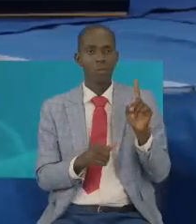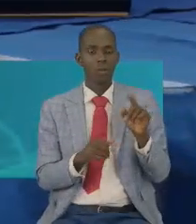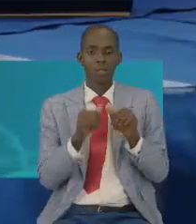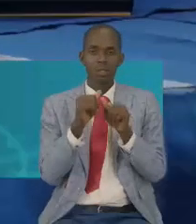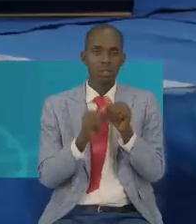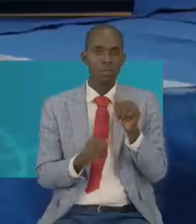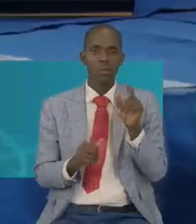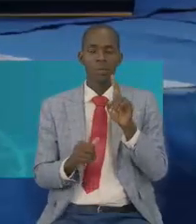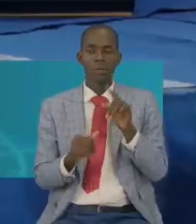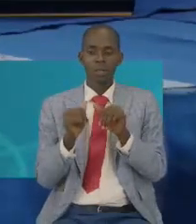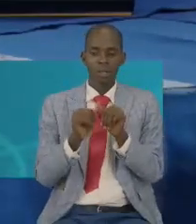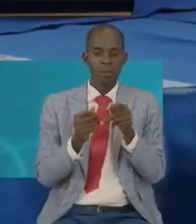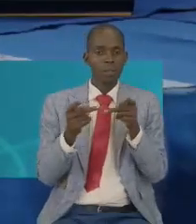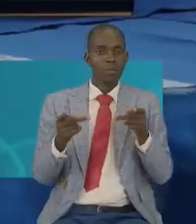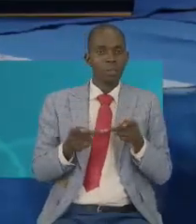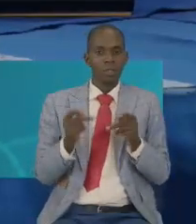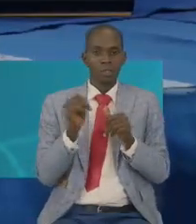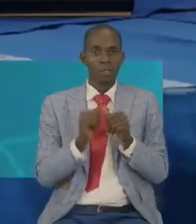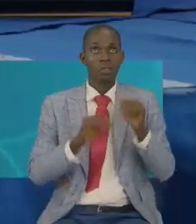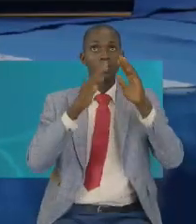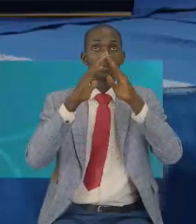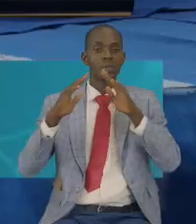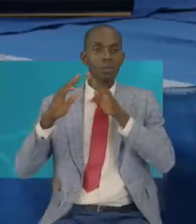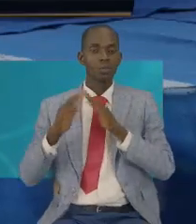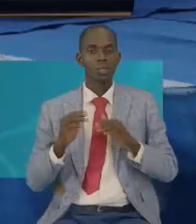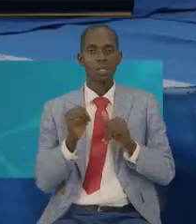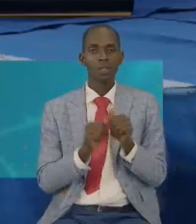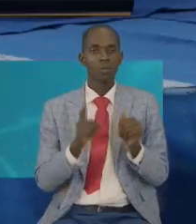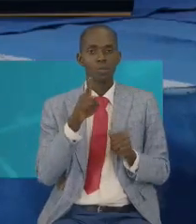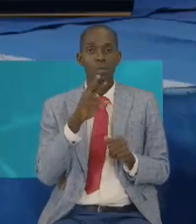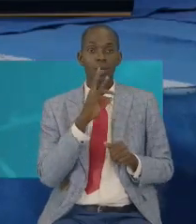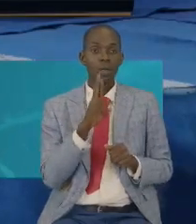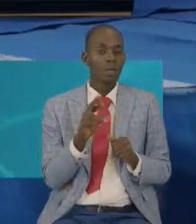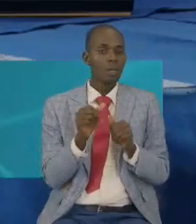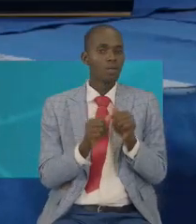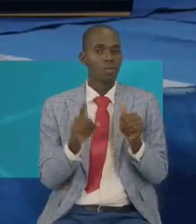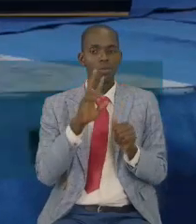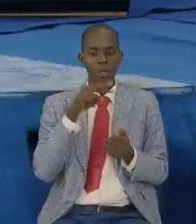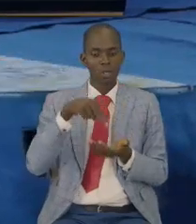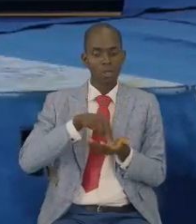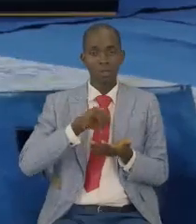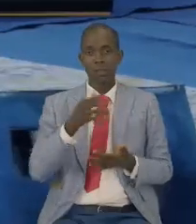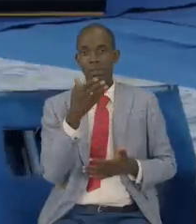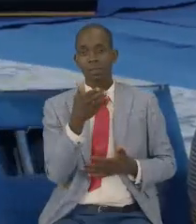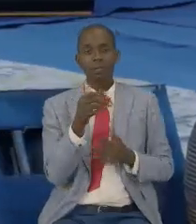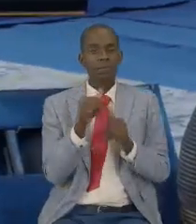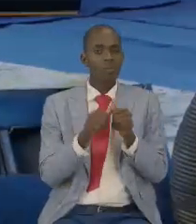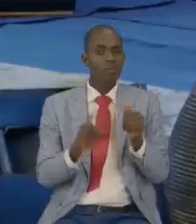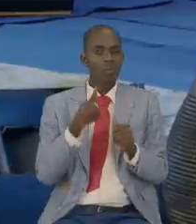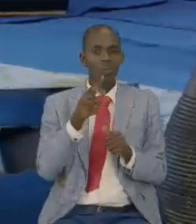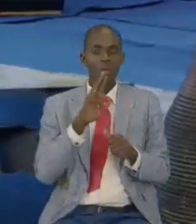community, anywhere you are, anywhere you are standing there, anywhere you are sitting there, the